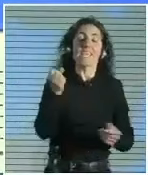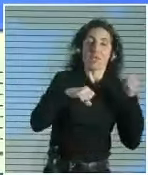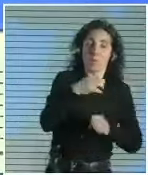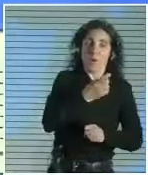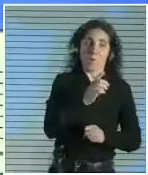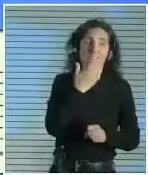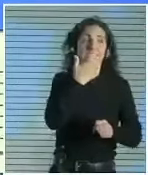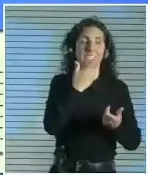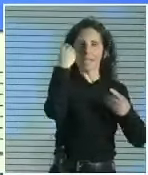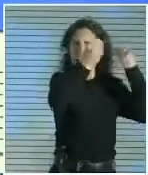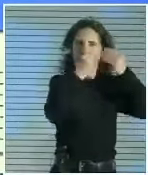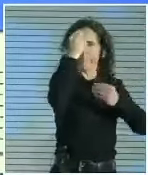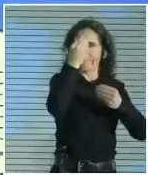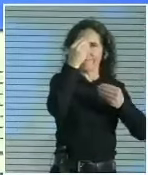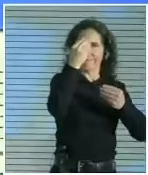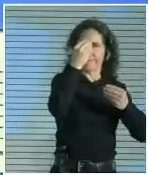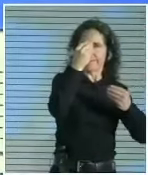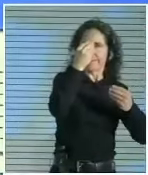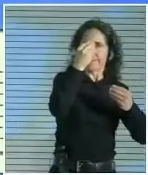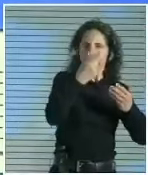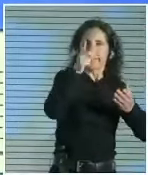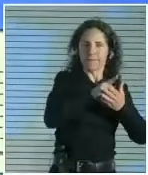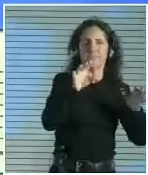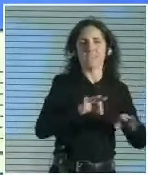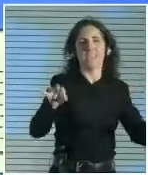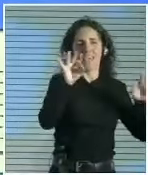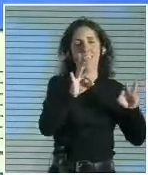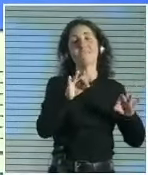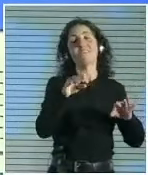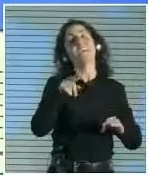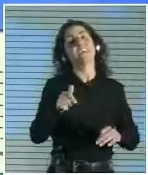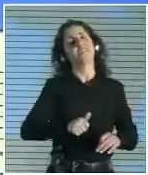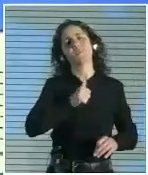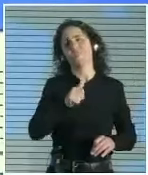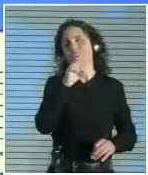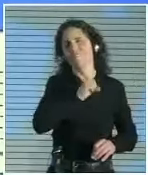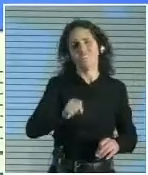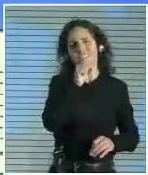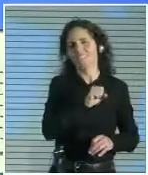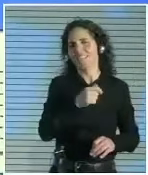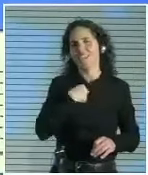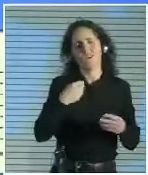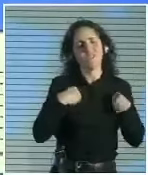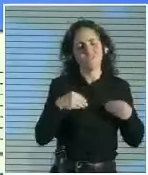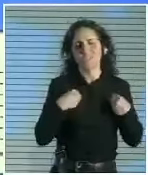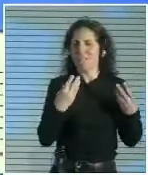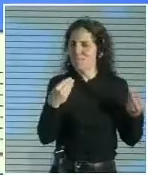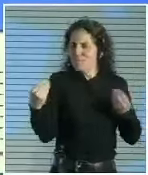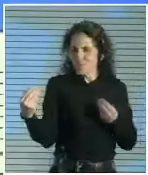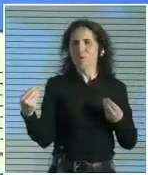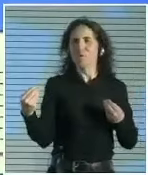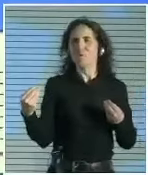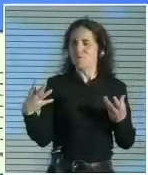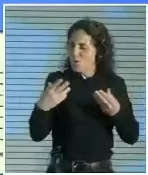I have enjoyed very much meeting and celebrating these extremely inspiring cases, and I encourage you to keep